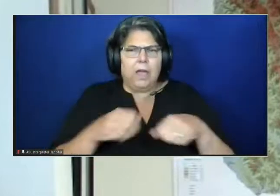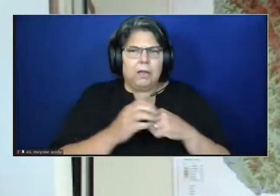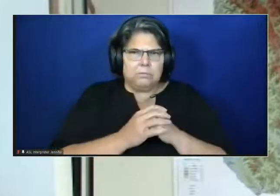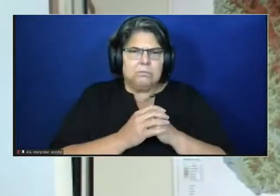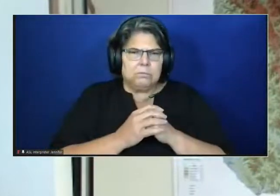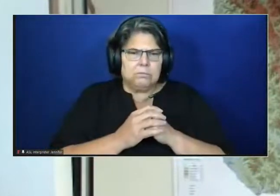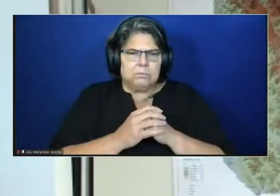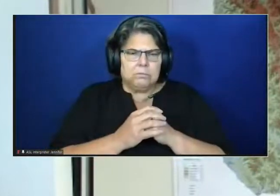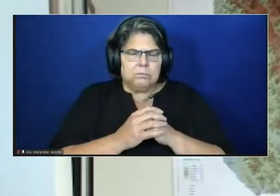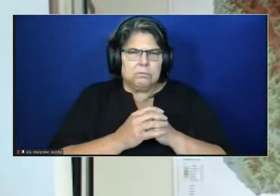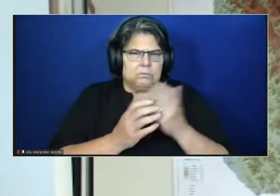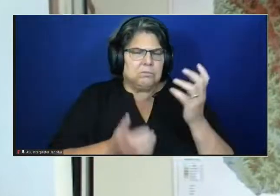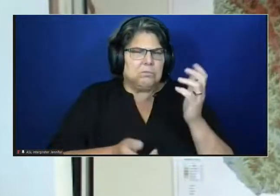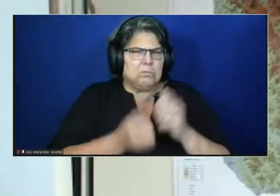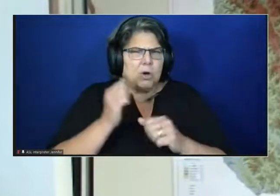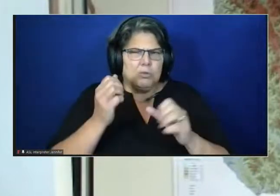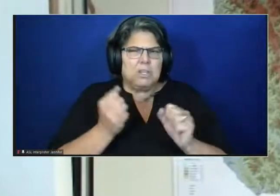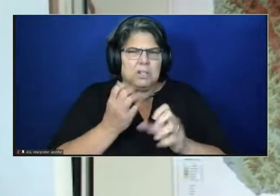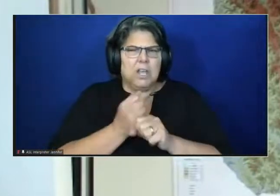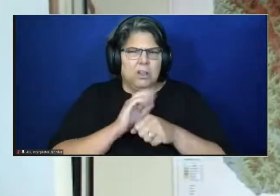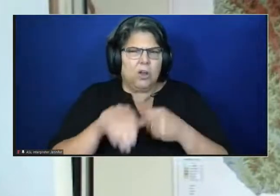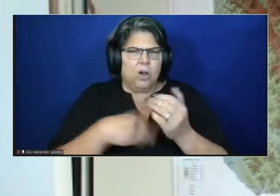can receive together as well.